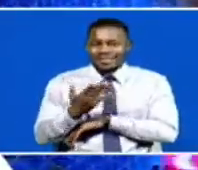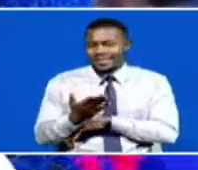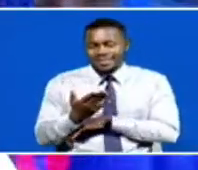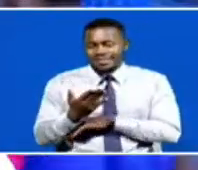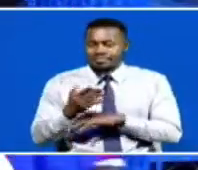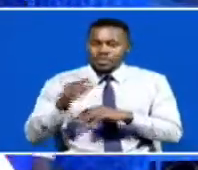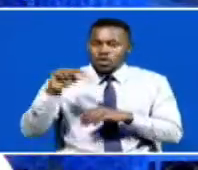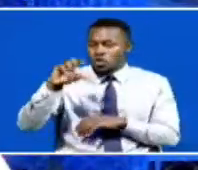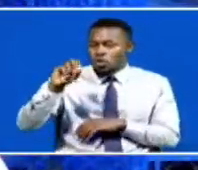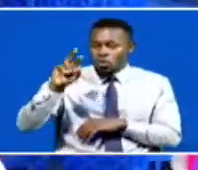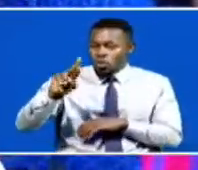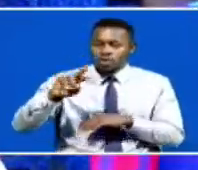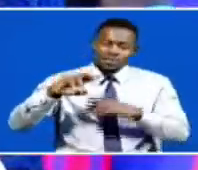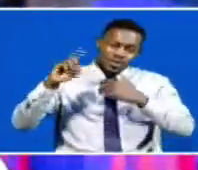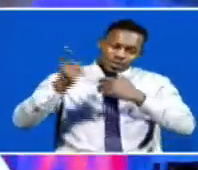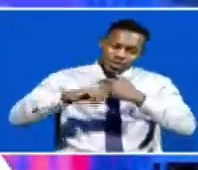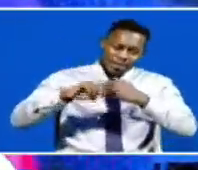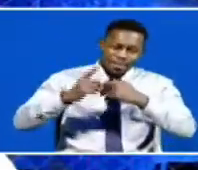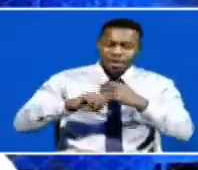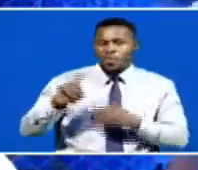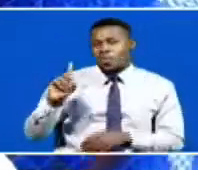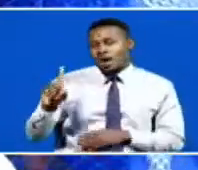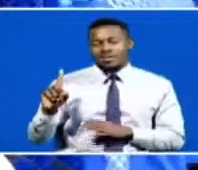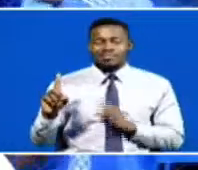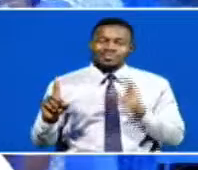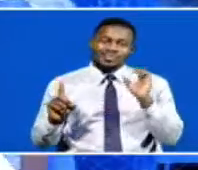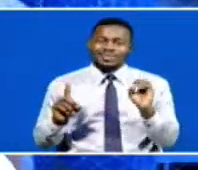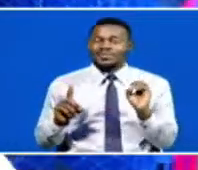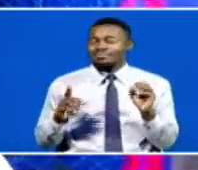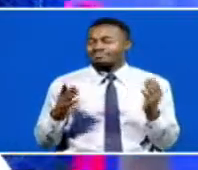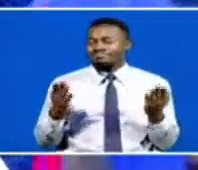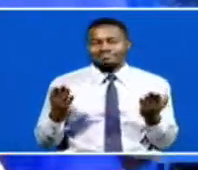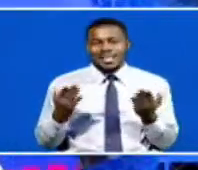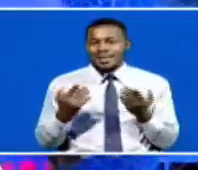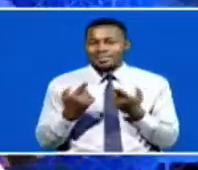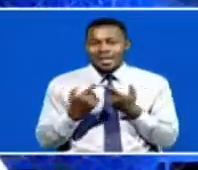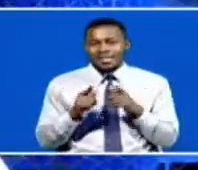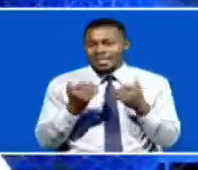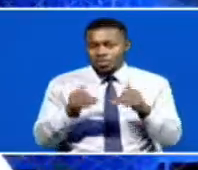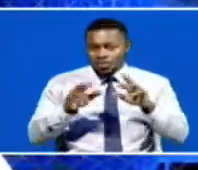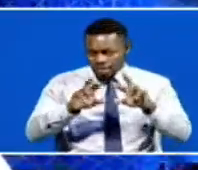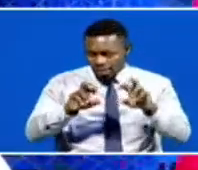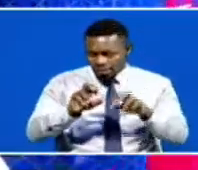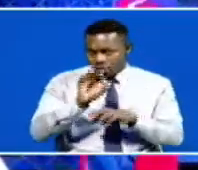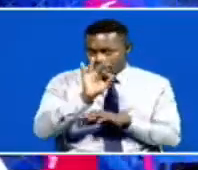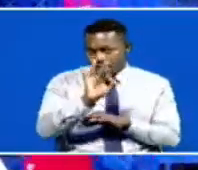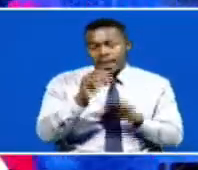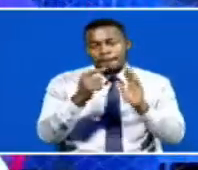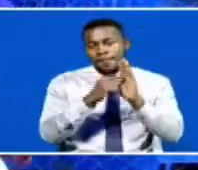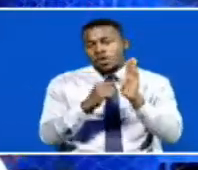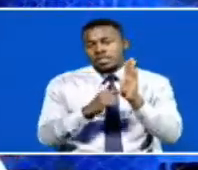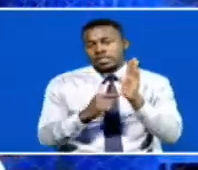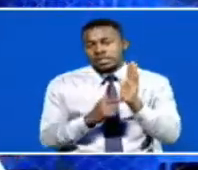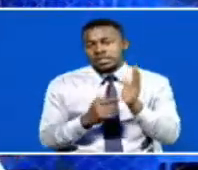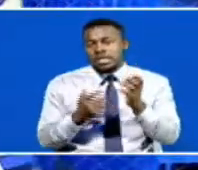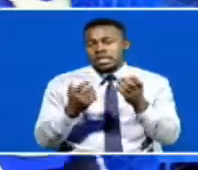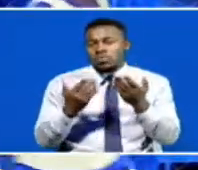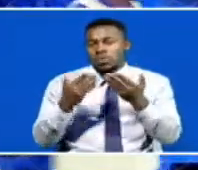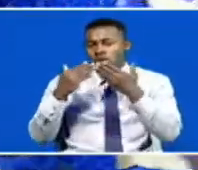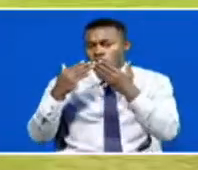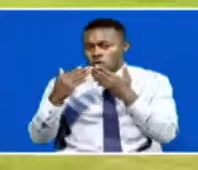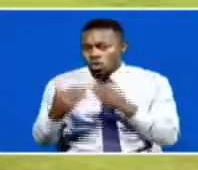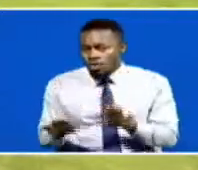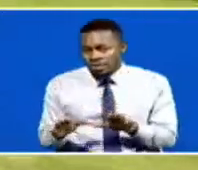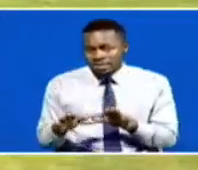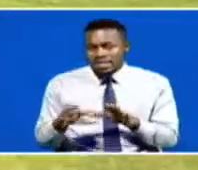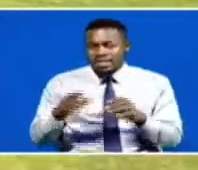next. Tuone vile tunaweza pata 3 points. So far, we lost the last game